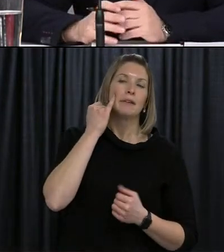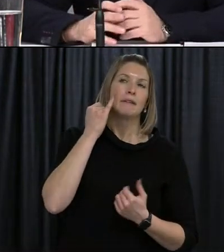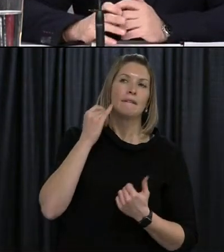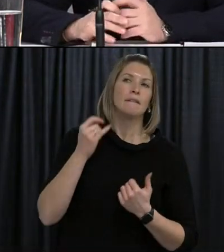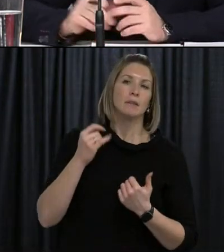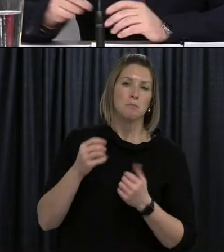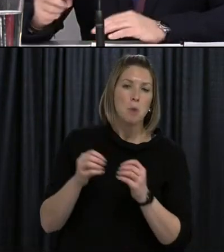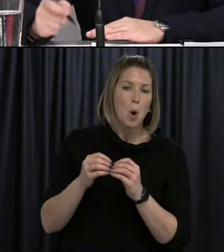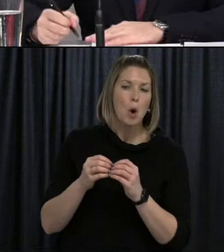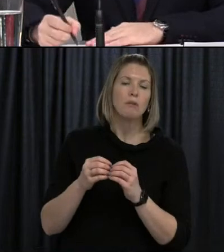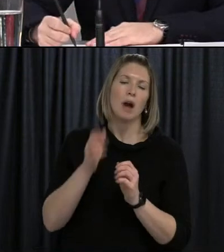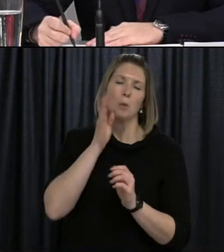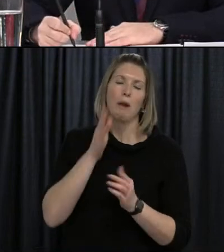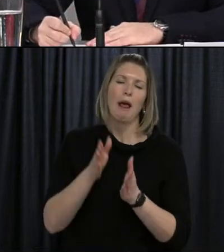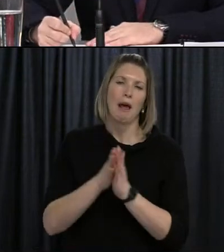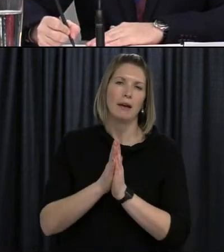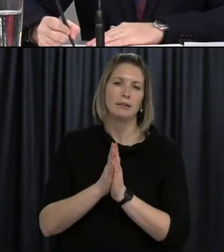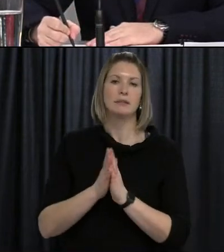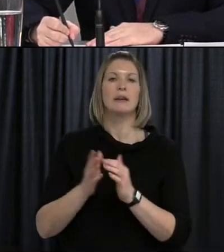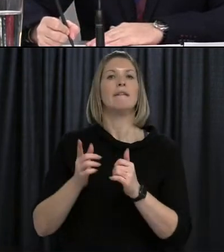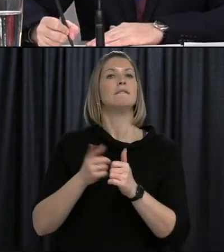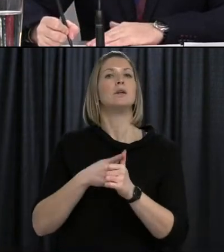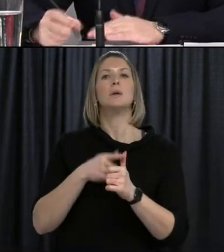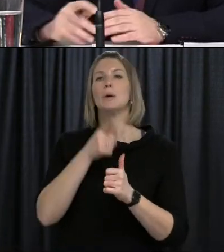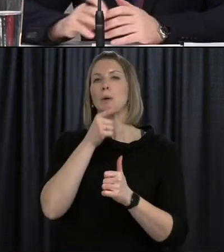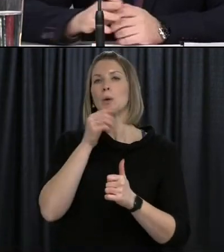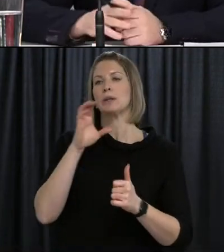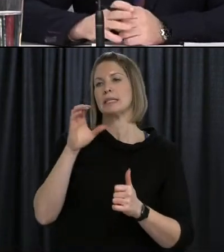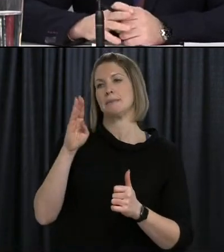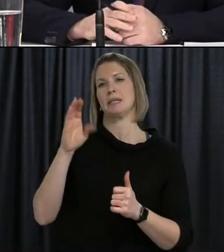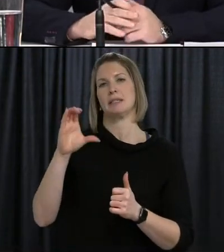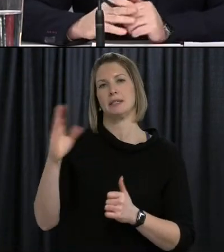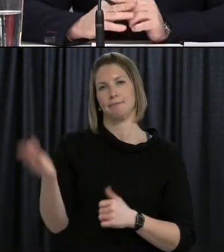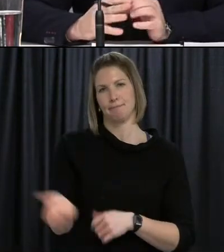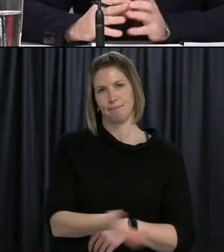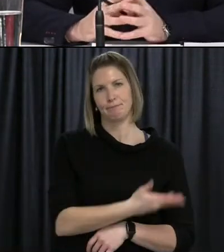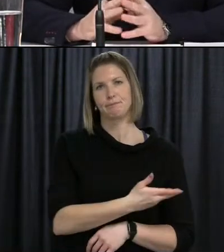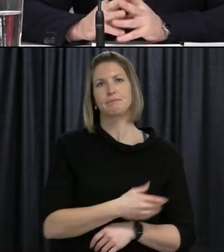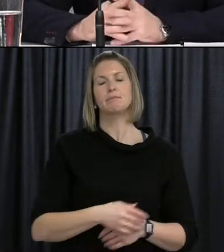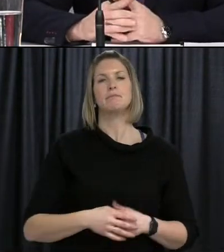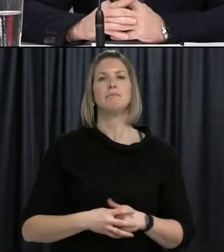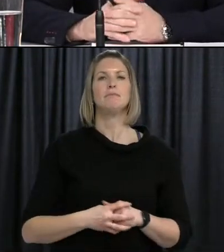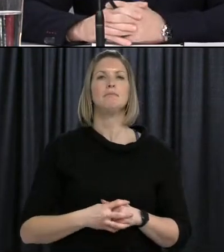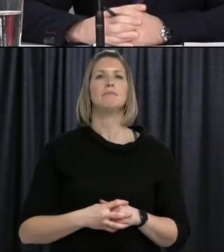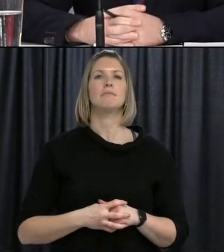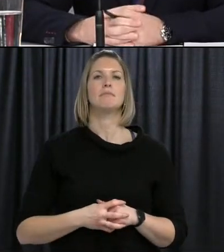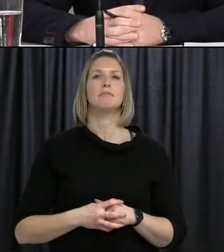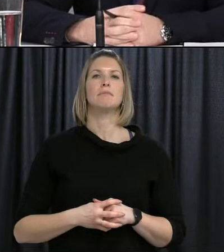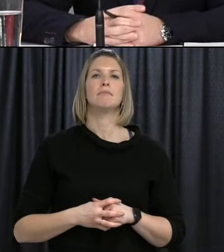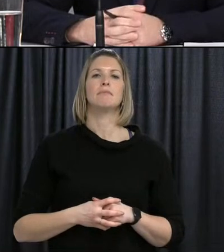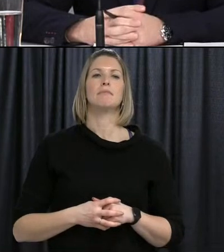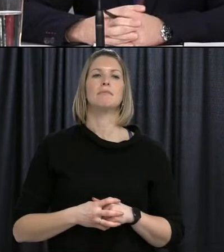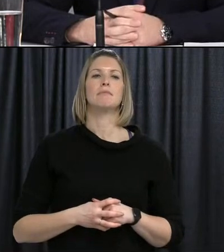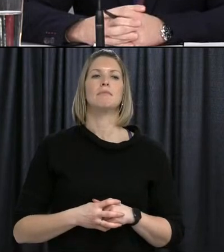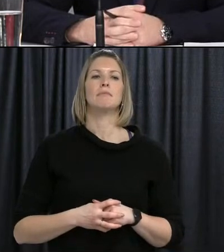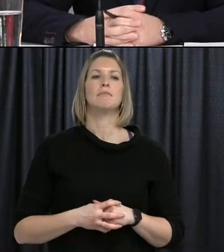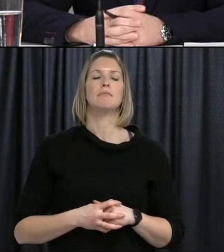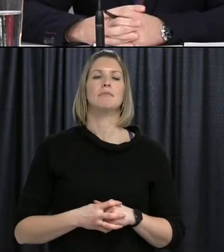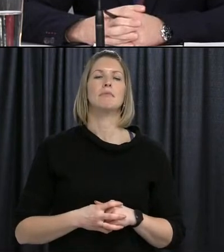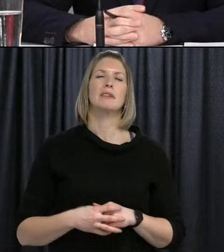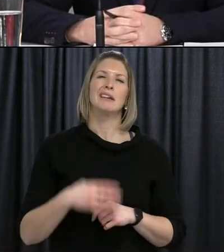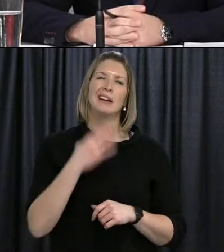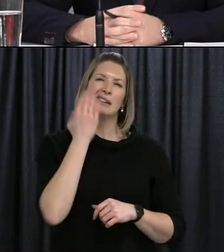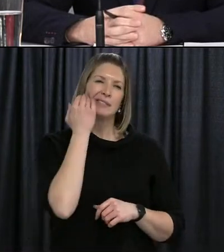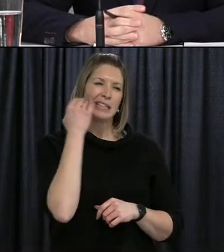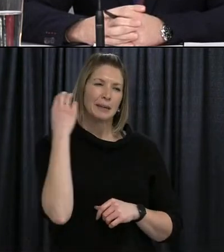questions are from Peter Cowan with CBC. Please go ahead. Minister, you gave a few numbers